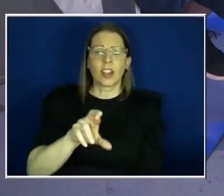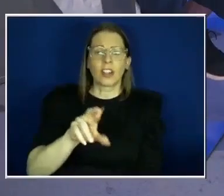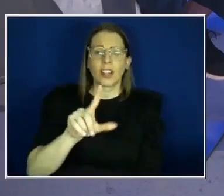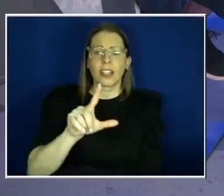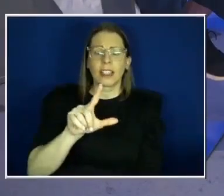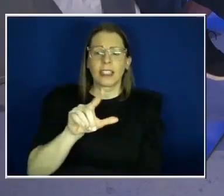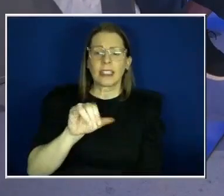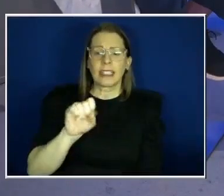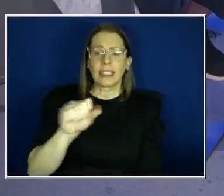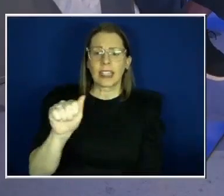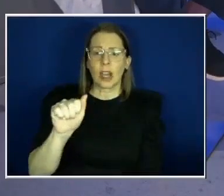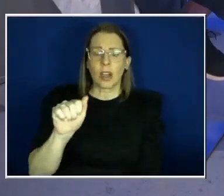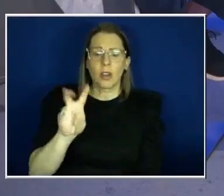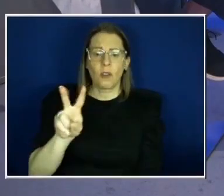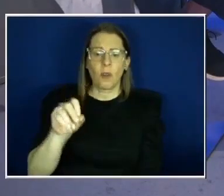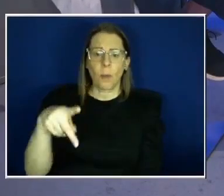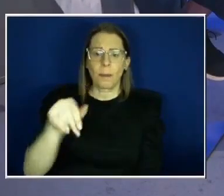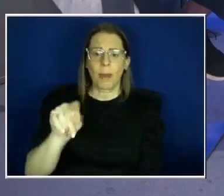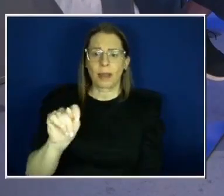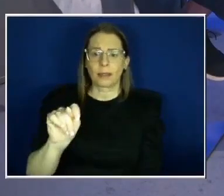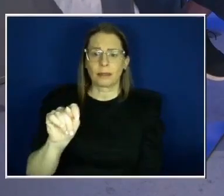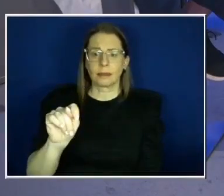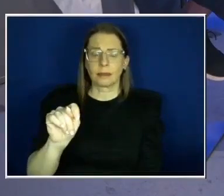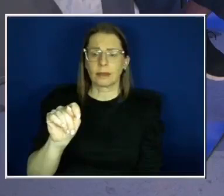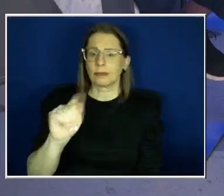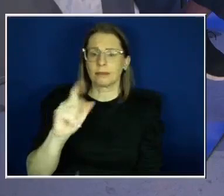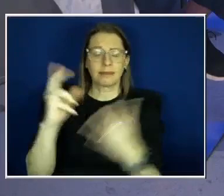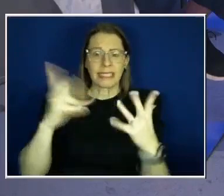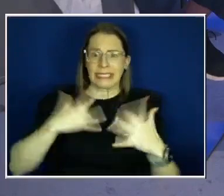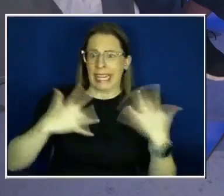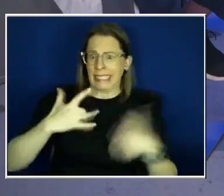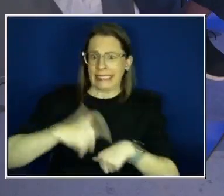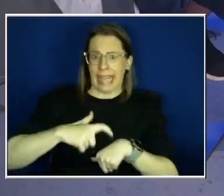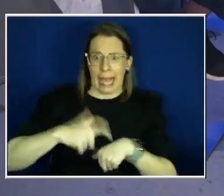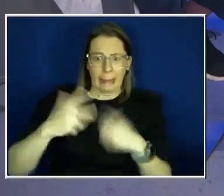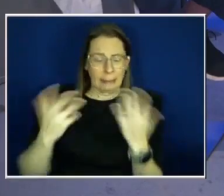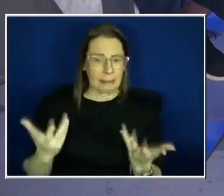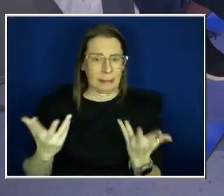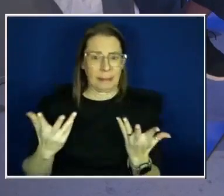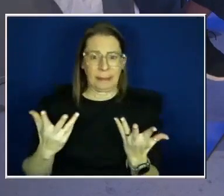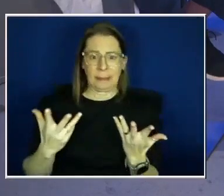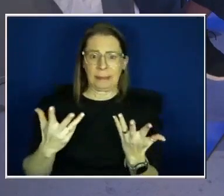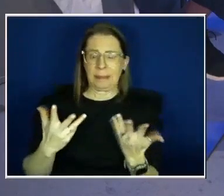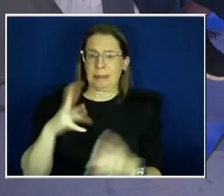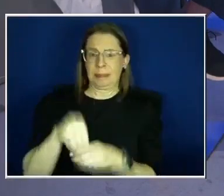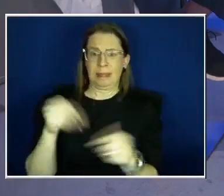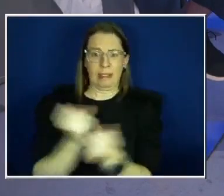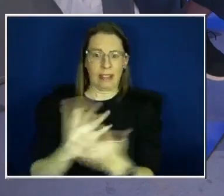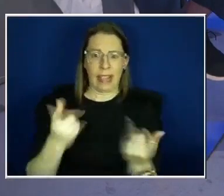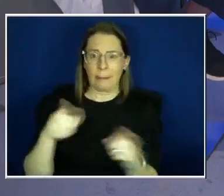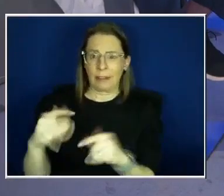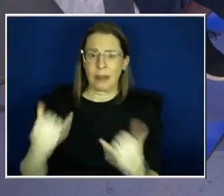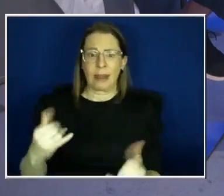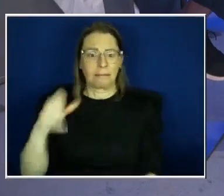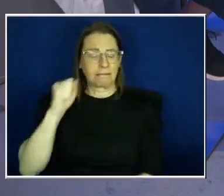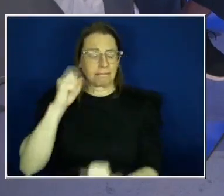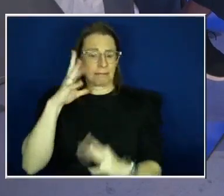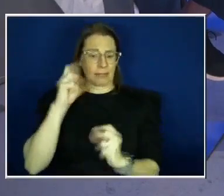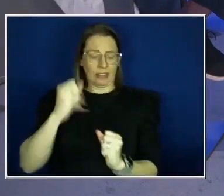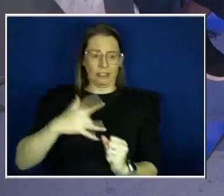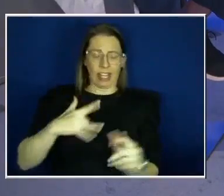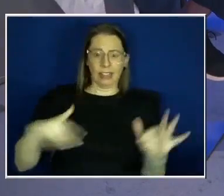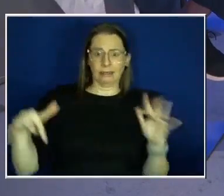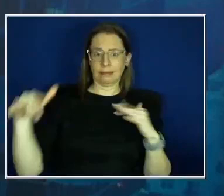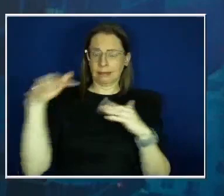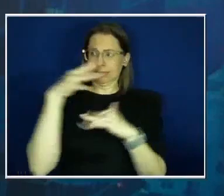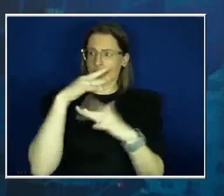I mean, just fair to say, goes without saying, just an exciting time to be a part of all that's happening right now. Oh, it's amazing. You can feel it in the air every time that we're